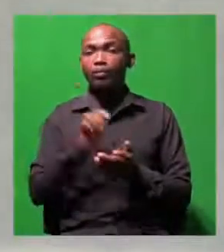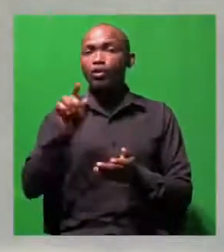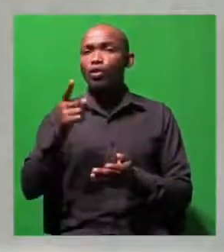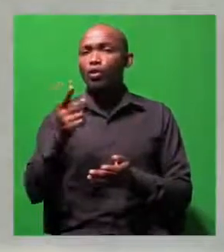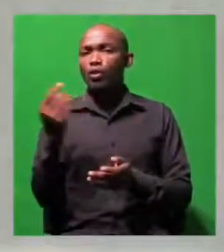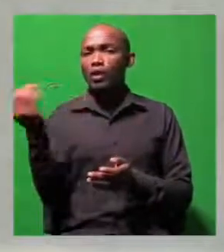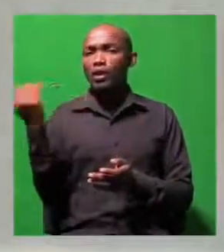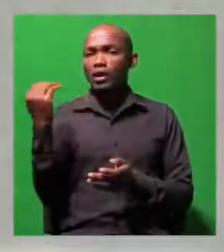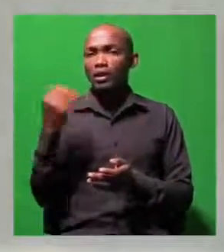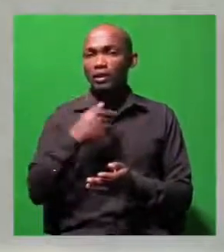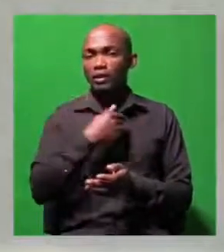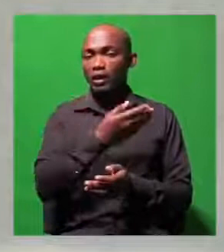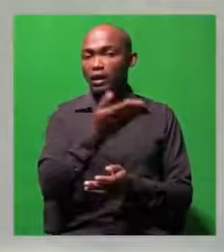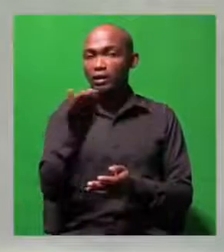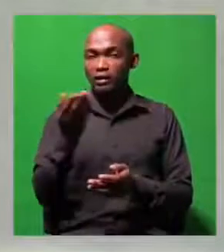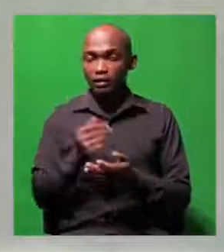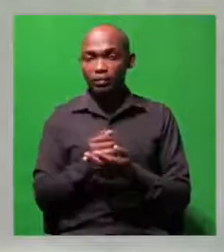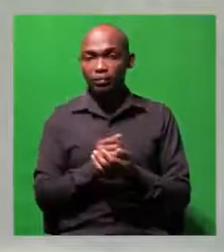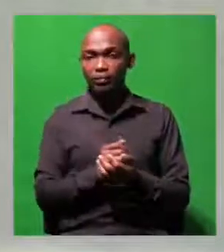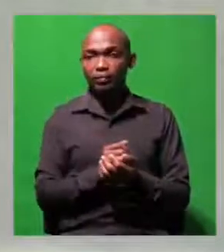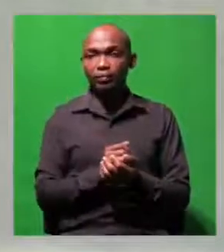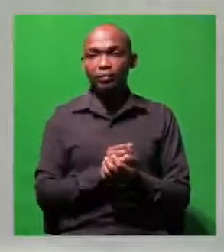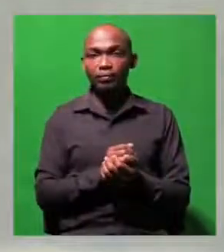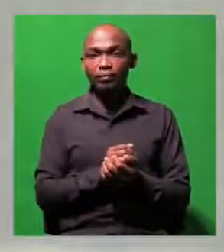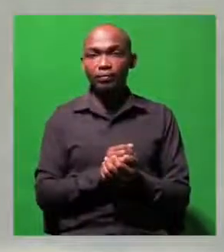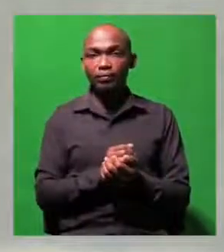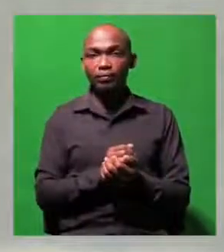Yes, students.